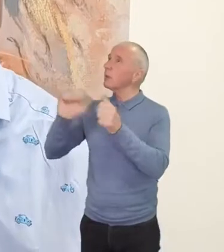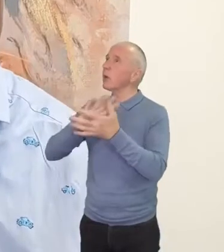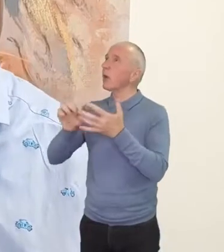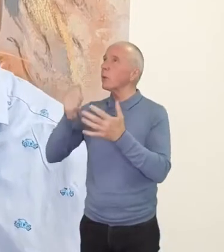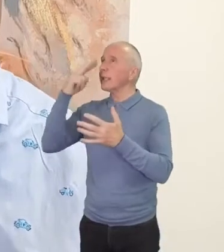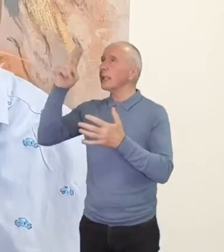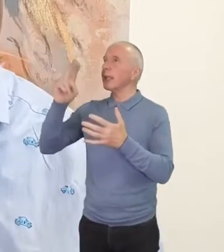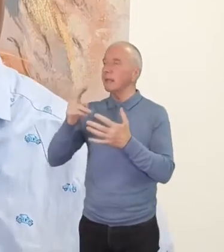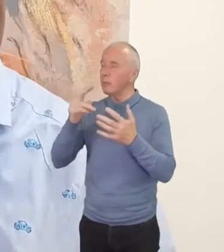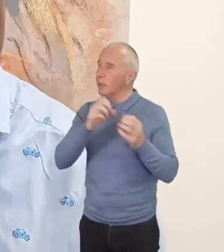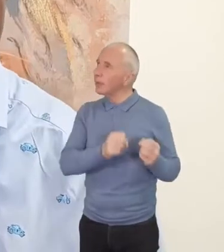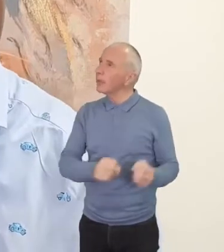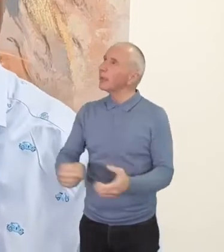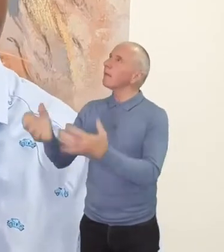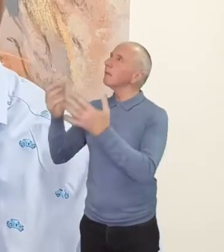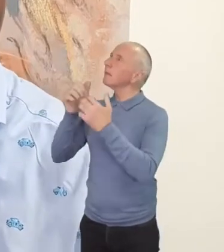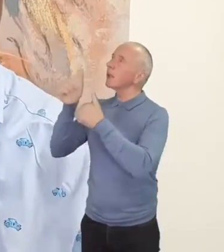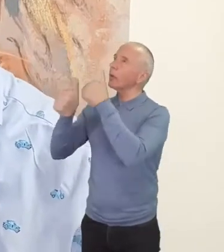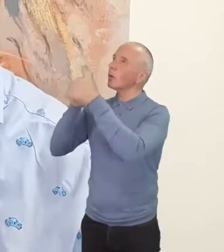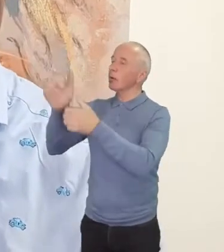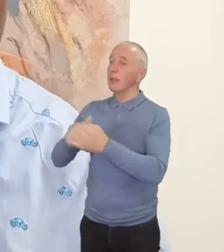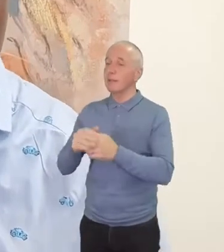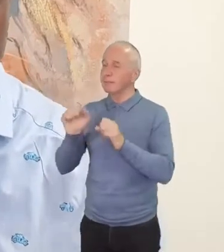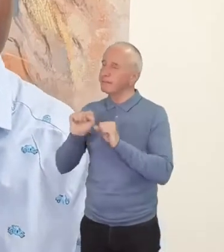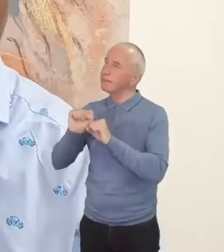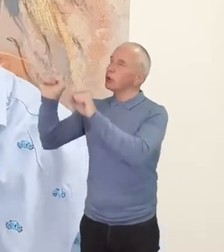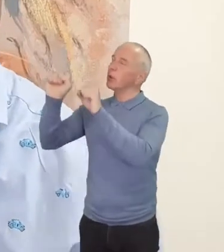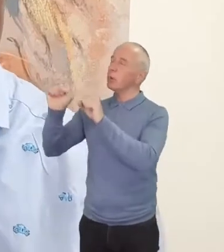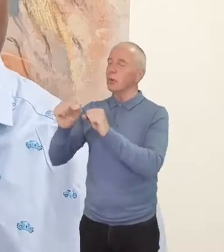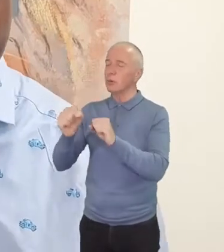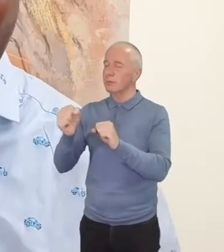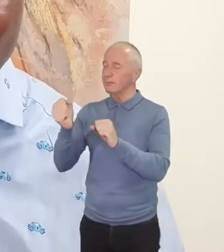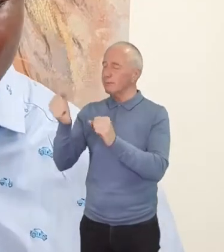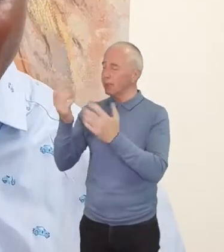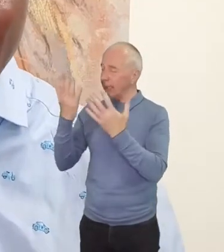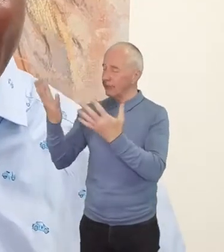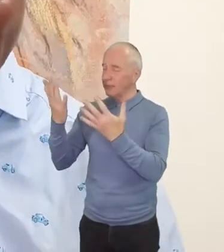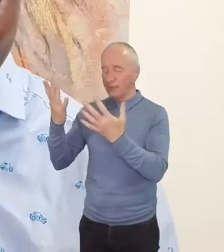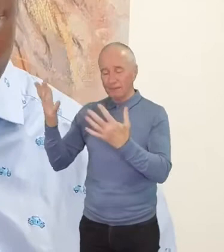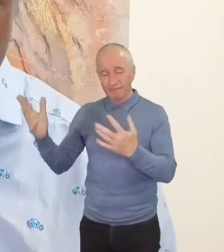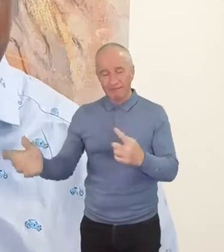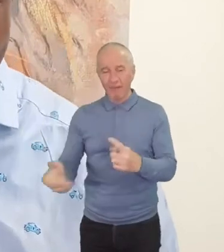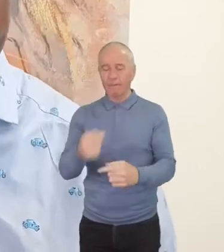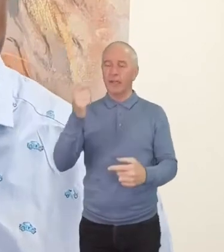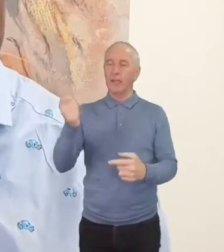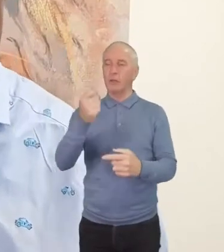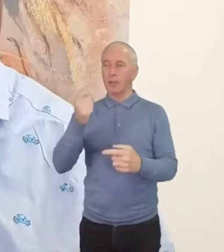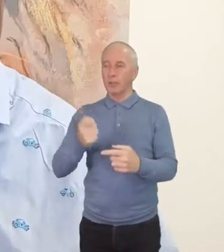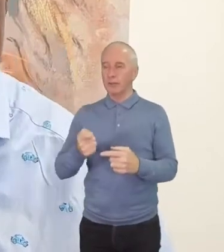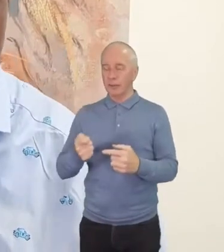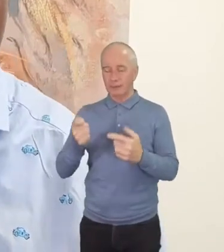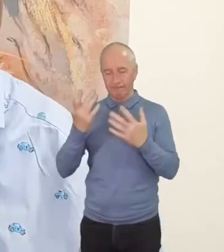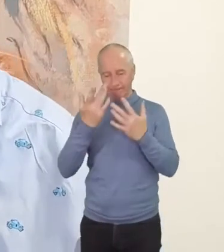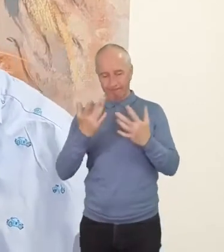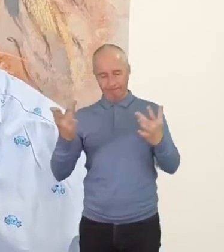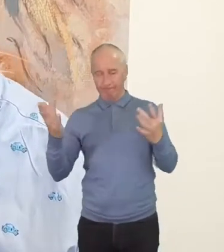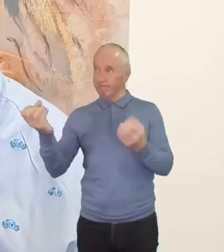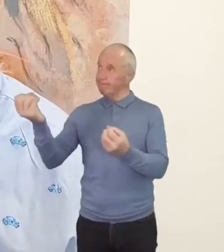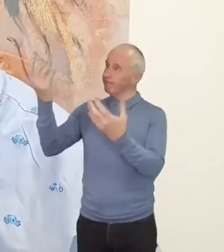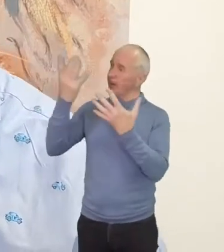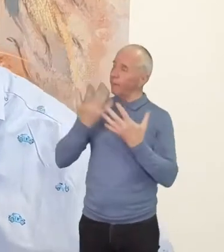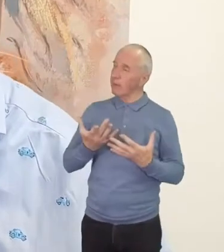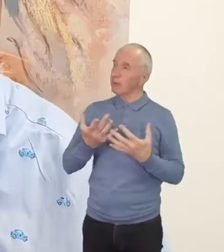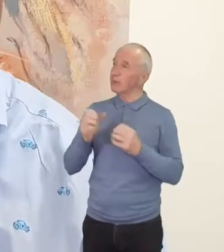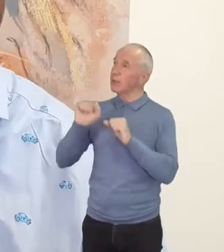the glory. For it is your hand of victory that has prevailed over us. It is your